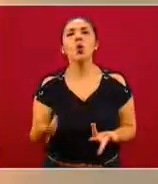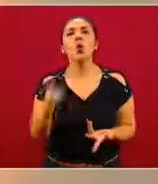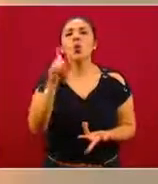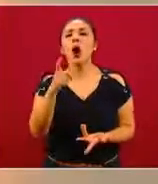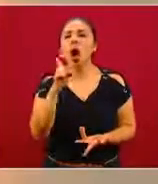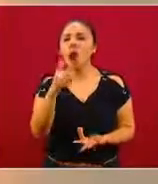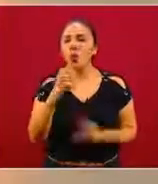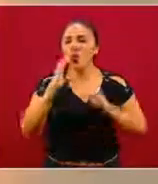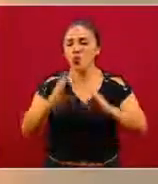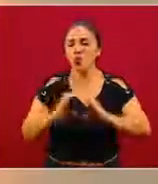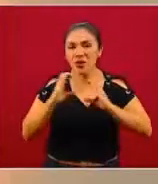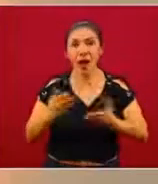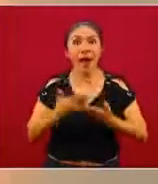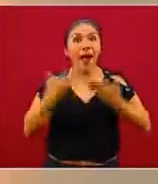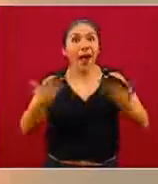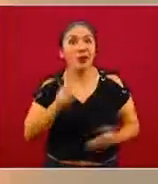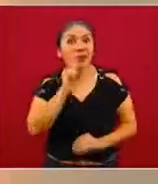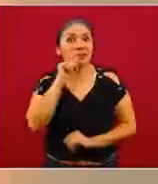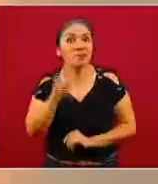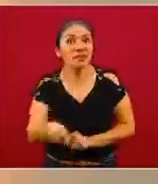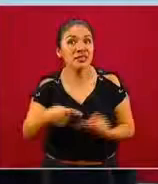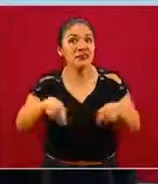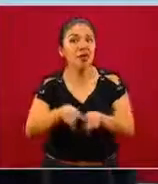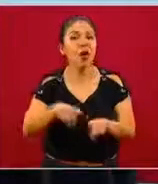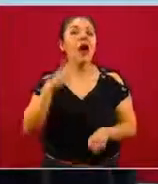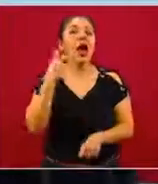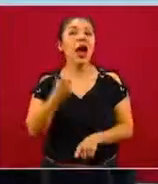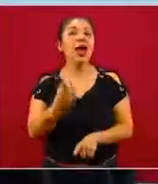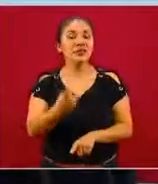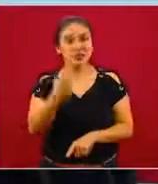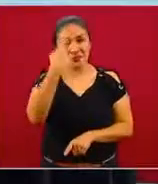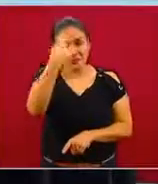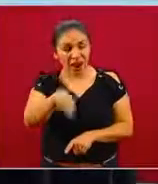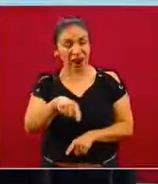stop smoking, and of efficient use of water.